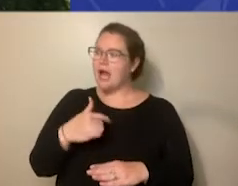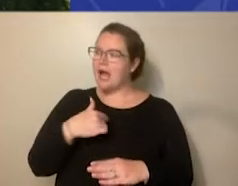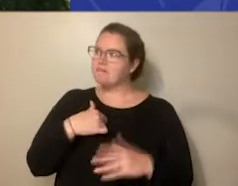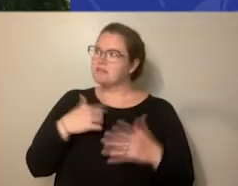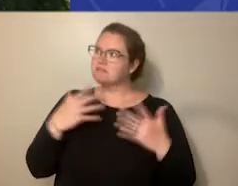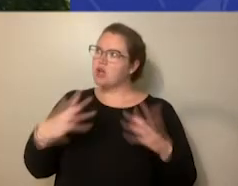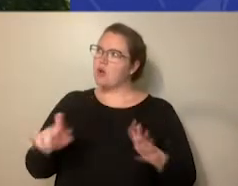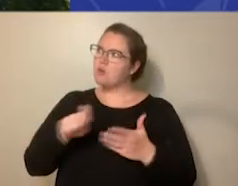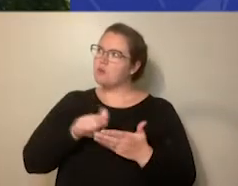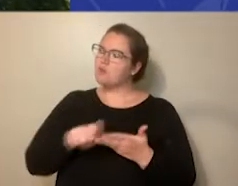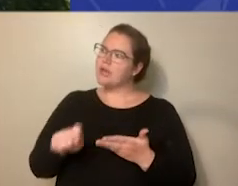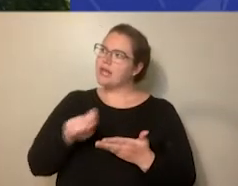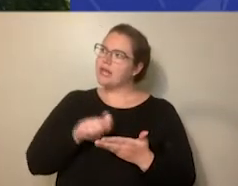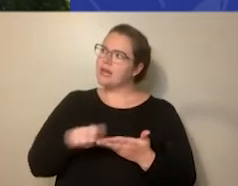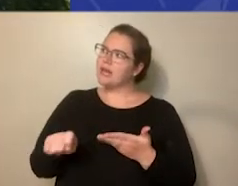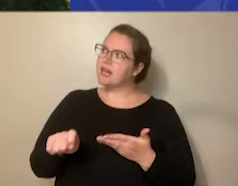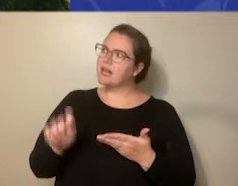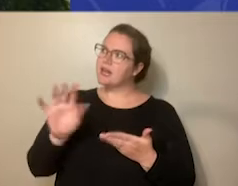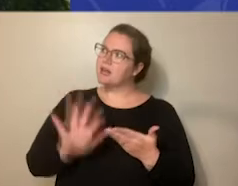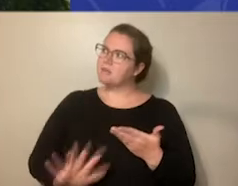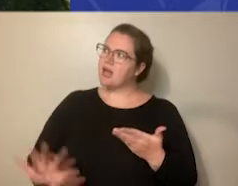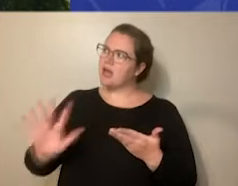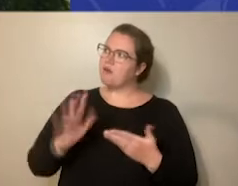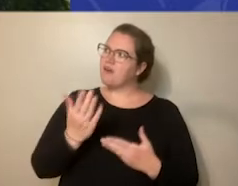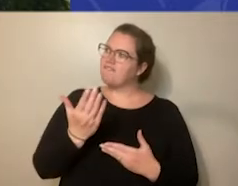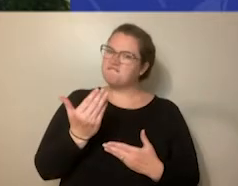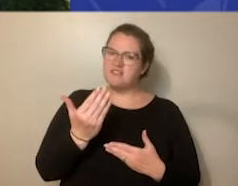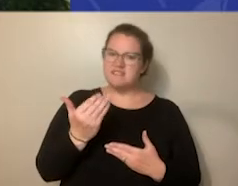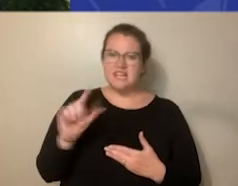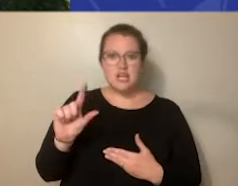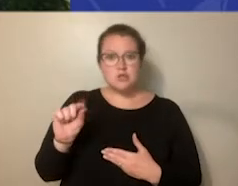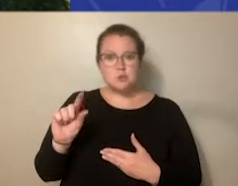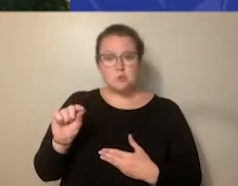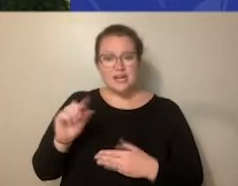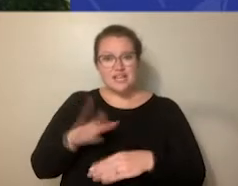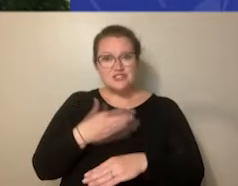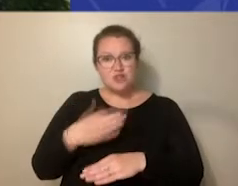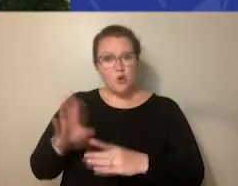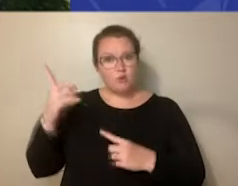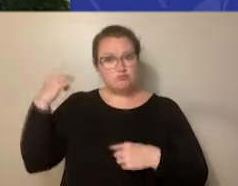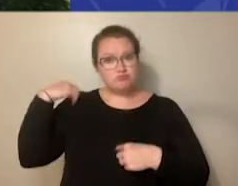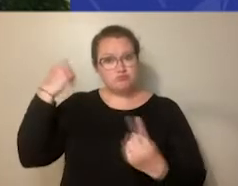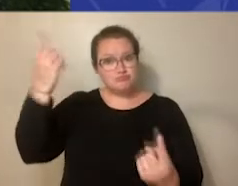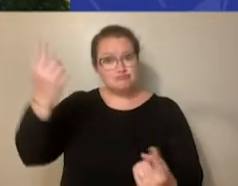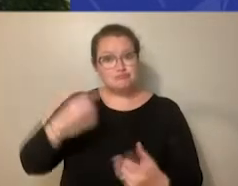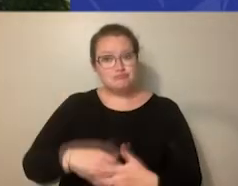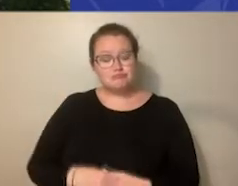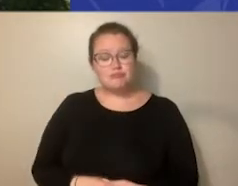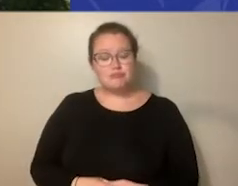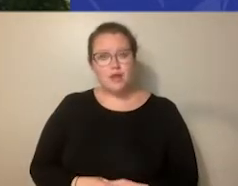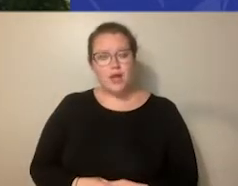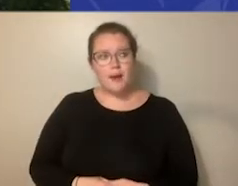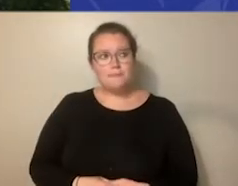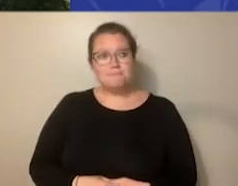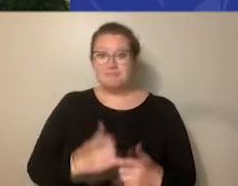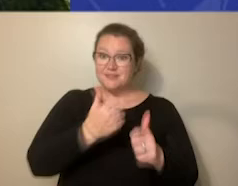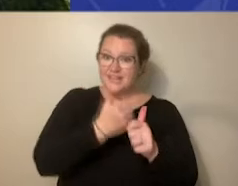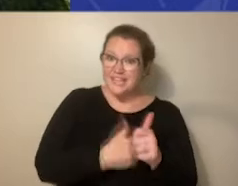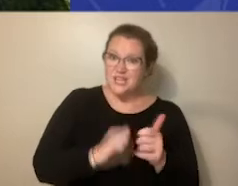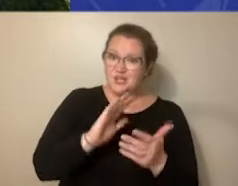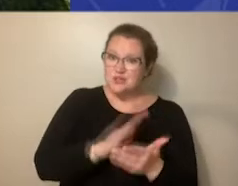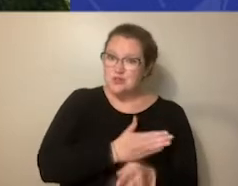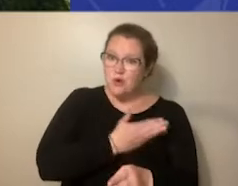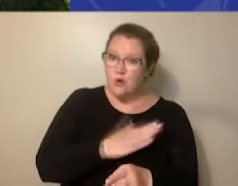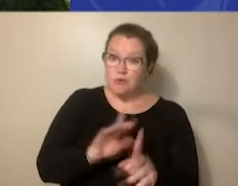written probably about 15, 20 songs over the years, and each song is